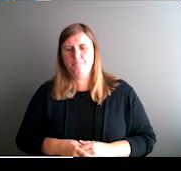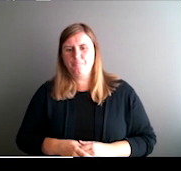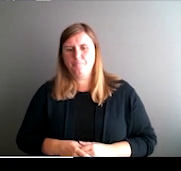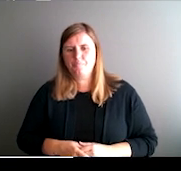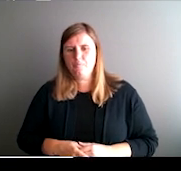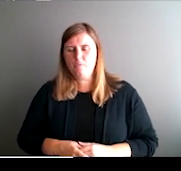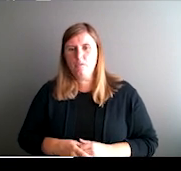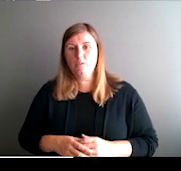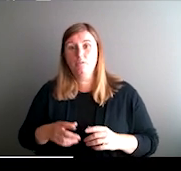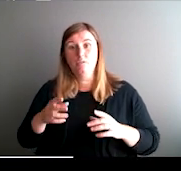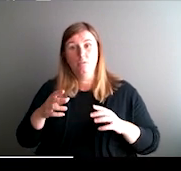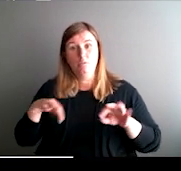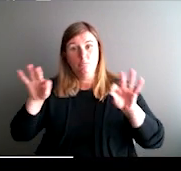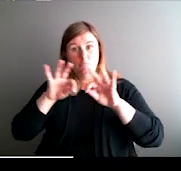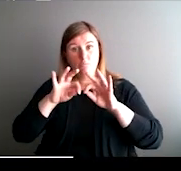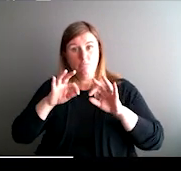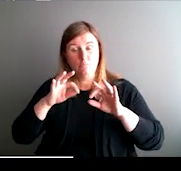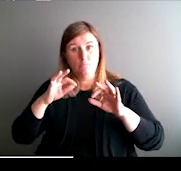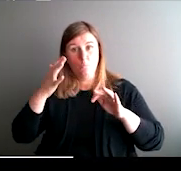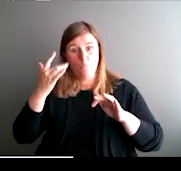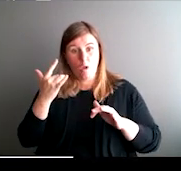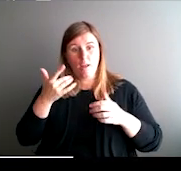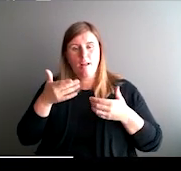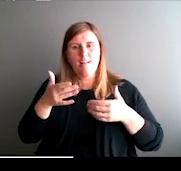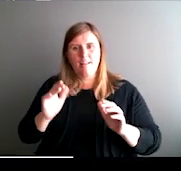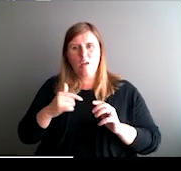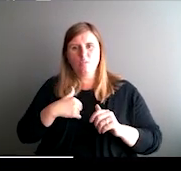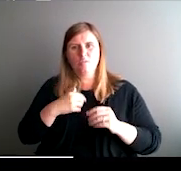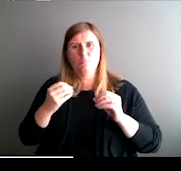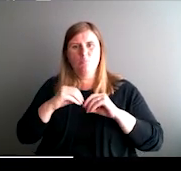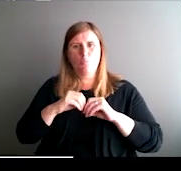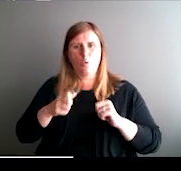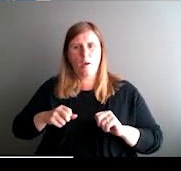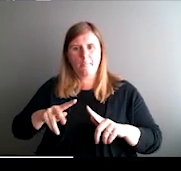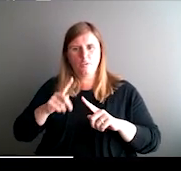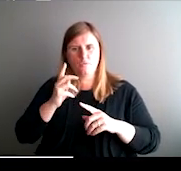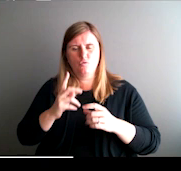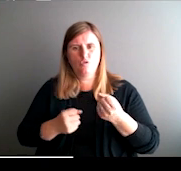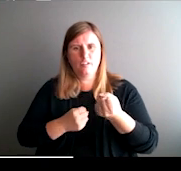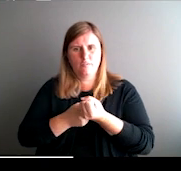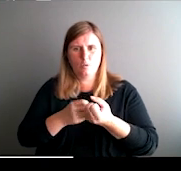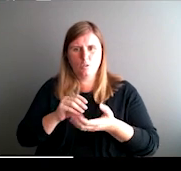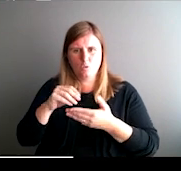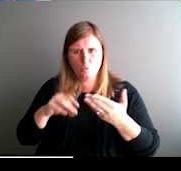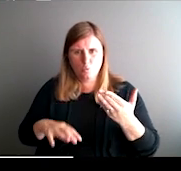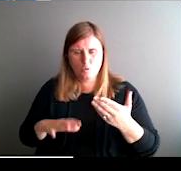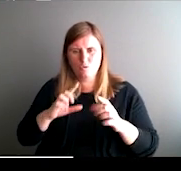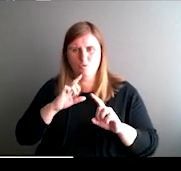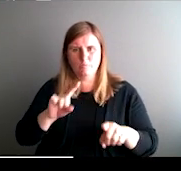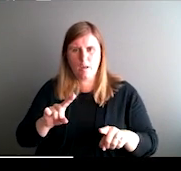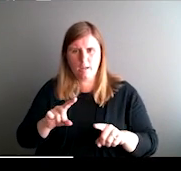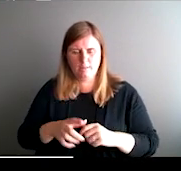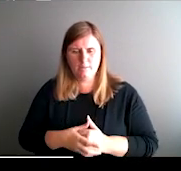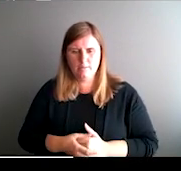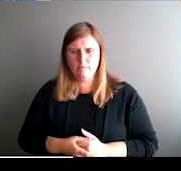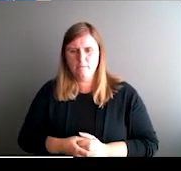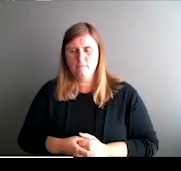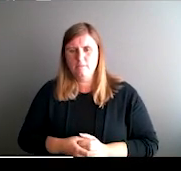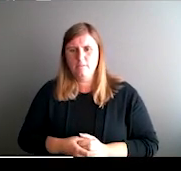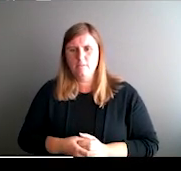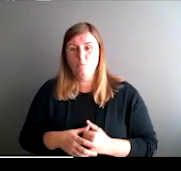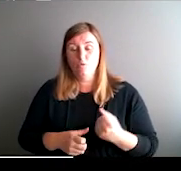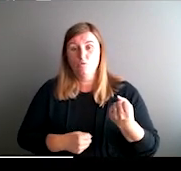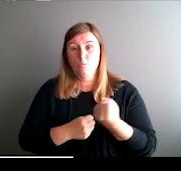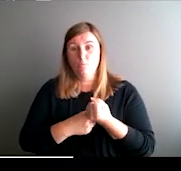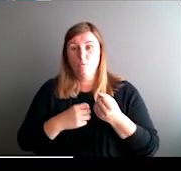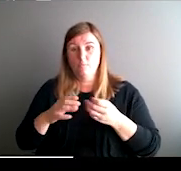so important is because it allows us more opportunities to reinforce the students responding. Because we